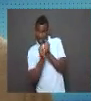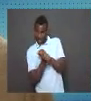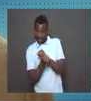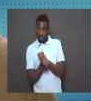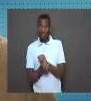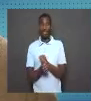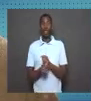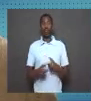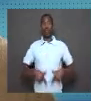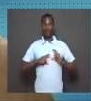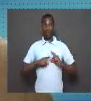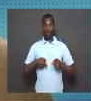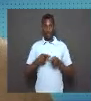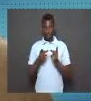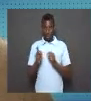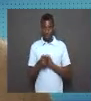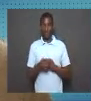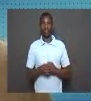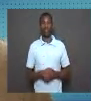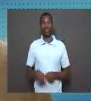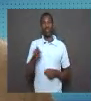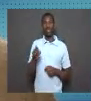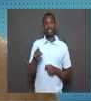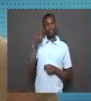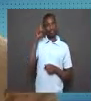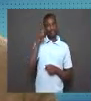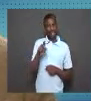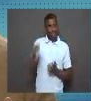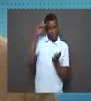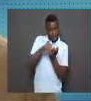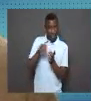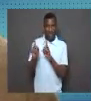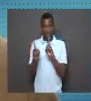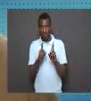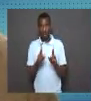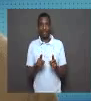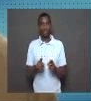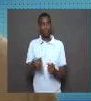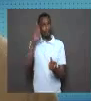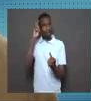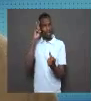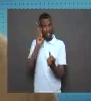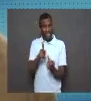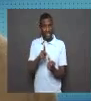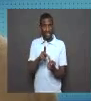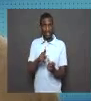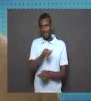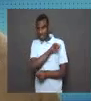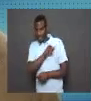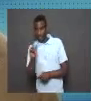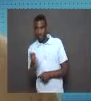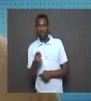than the change is occurring, it must also have exactly the